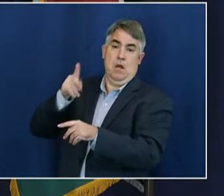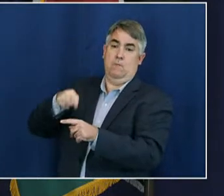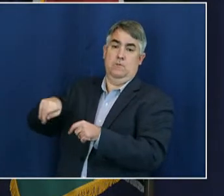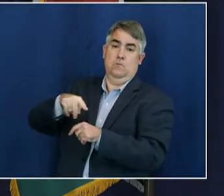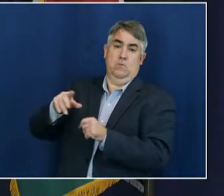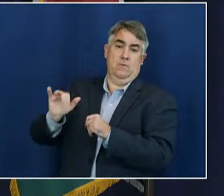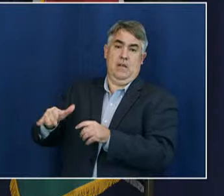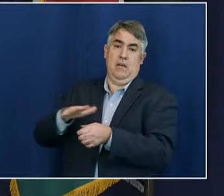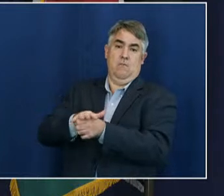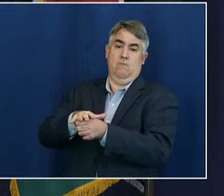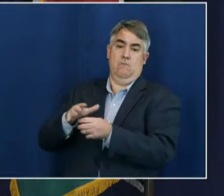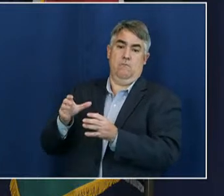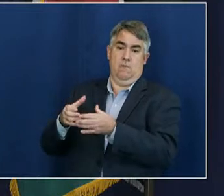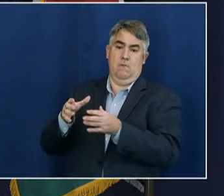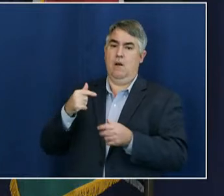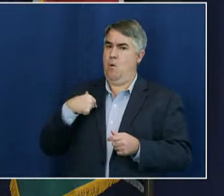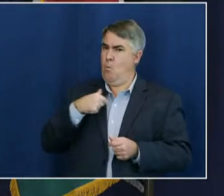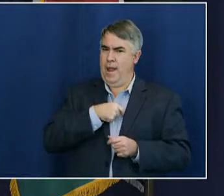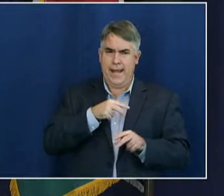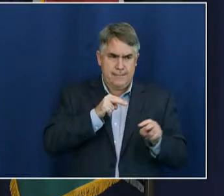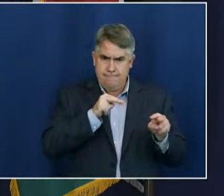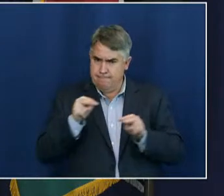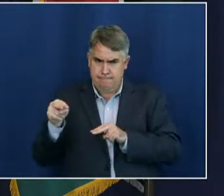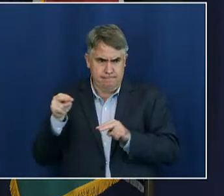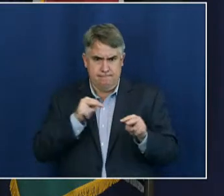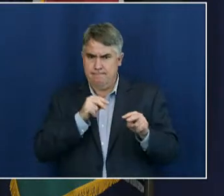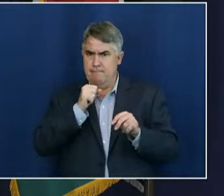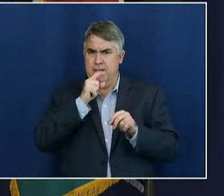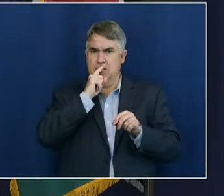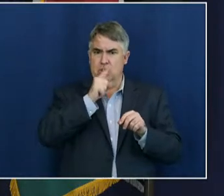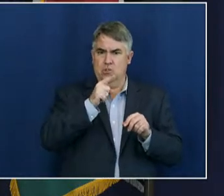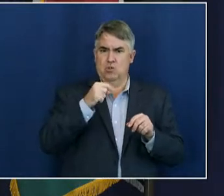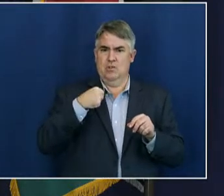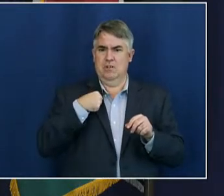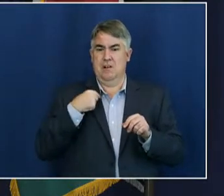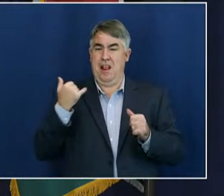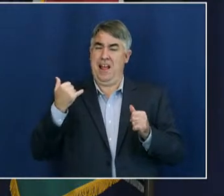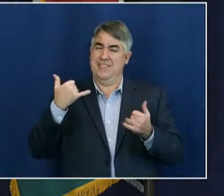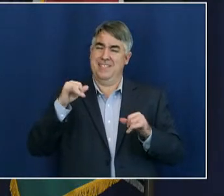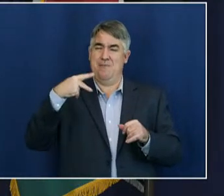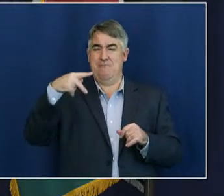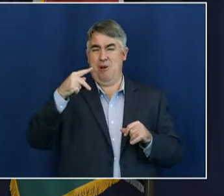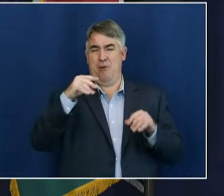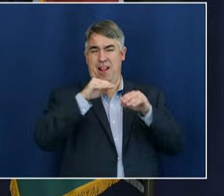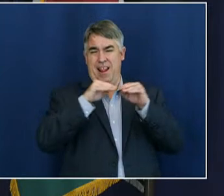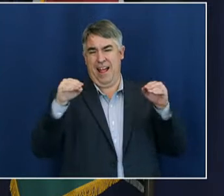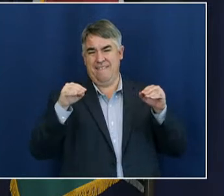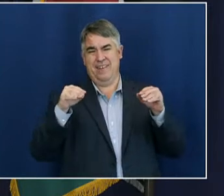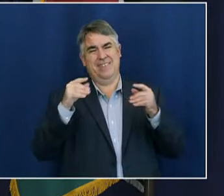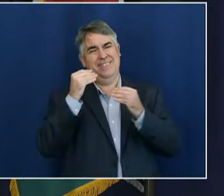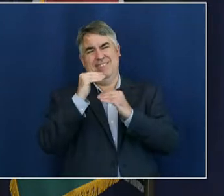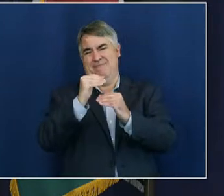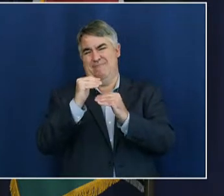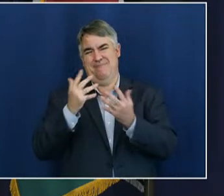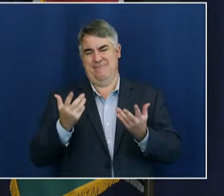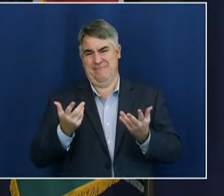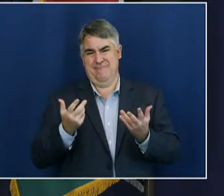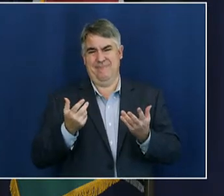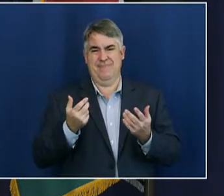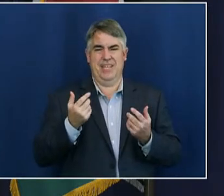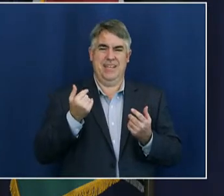closely, and we are in purple. That's not a whole lot that can happen in purple, except for a couple of modifications